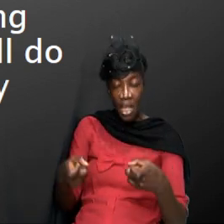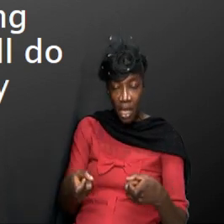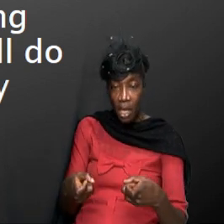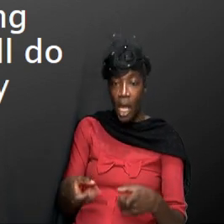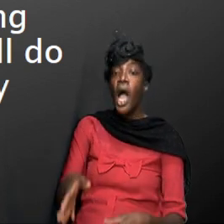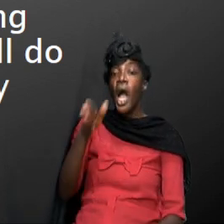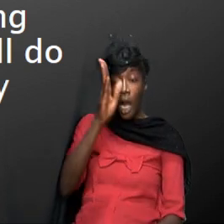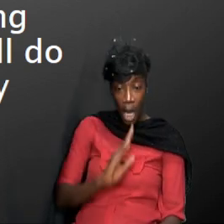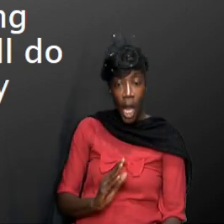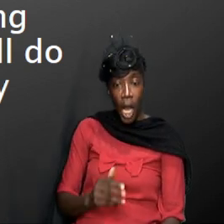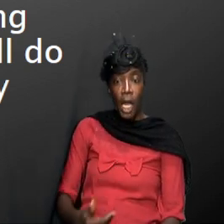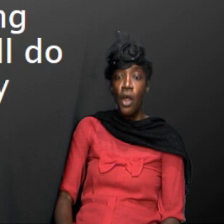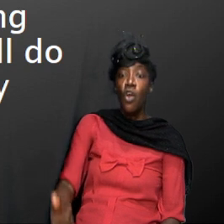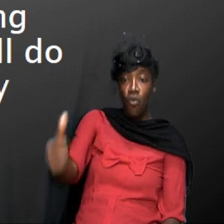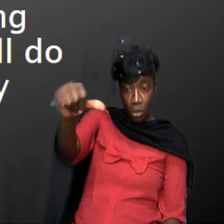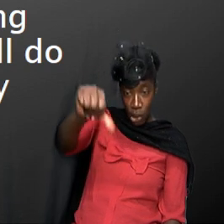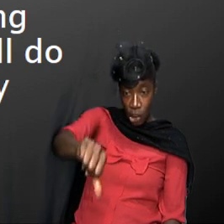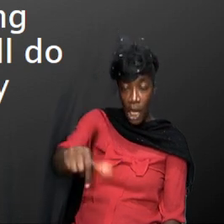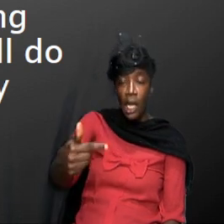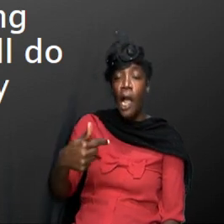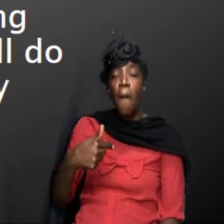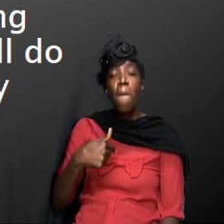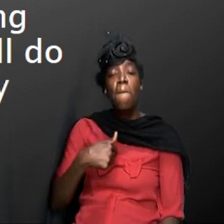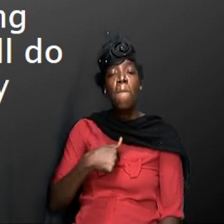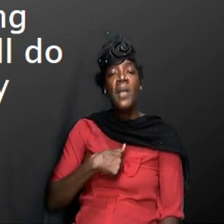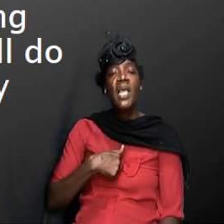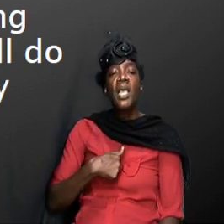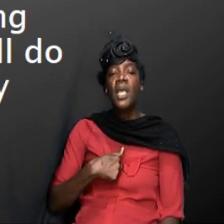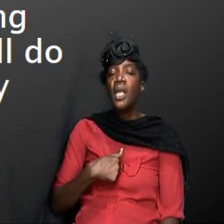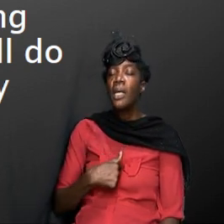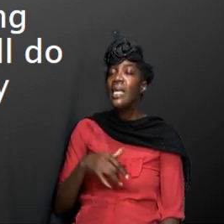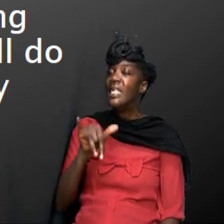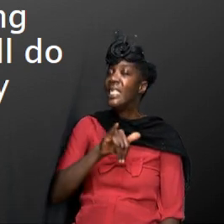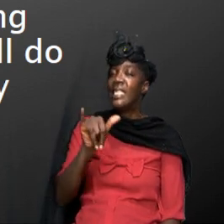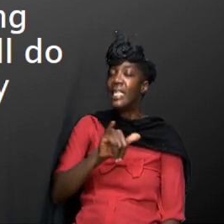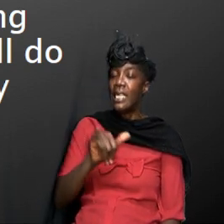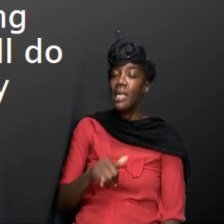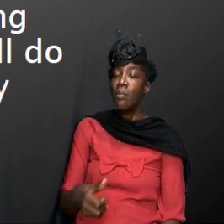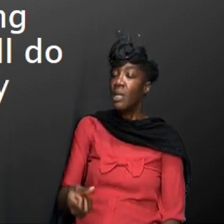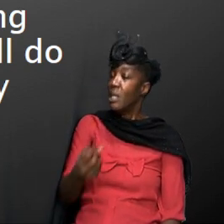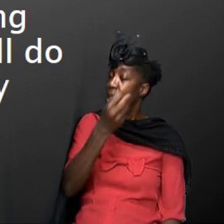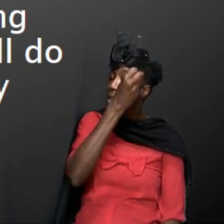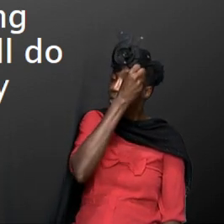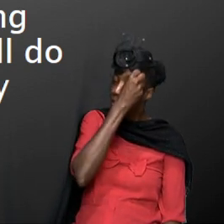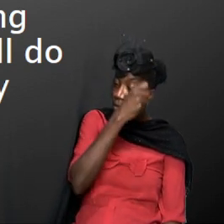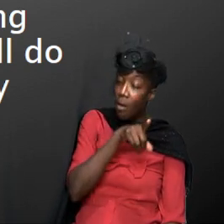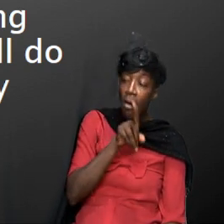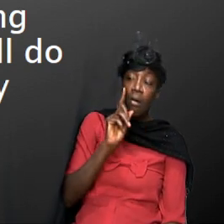will reject us, just like how we rejected Saul.